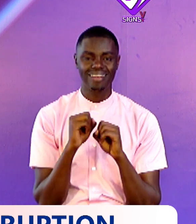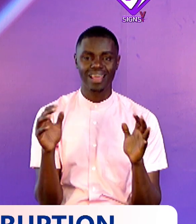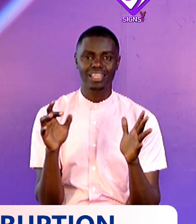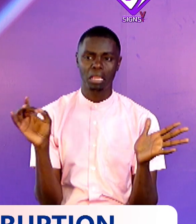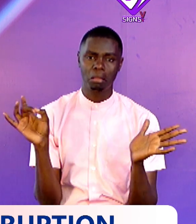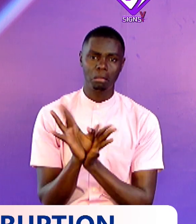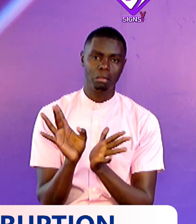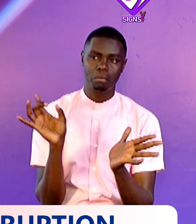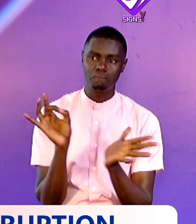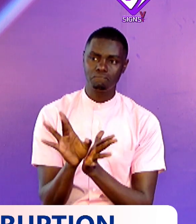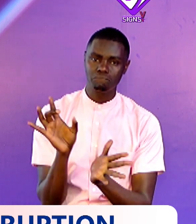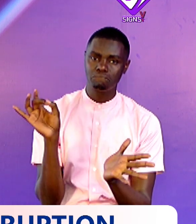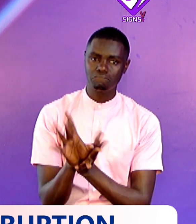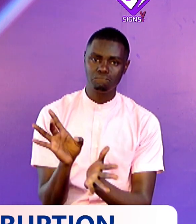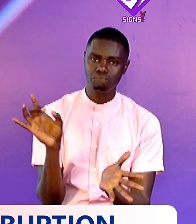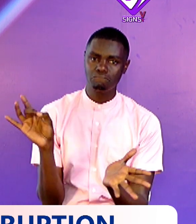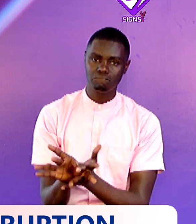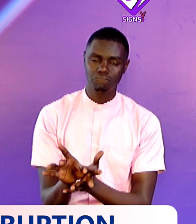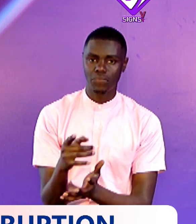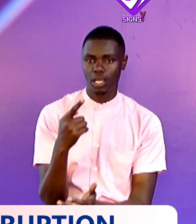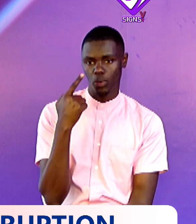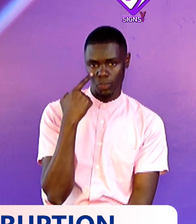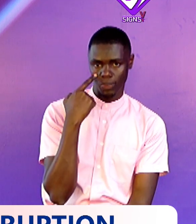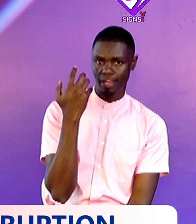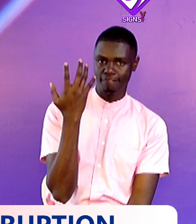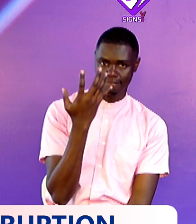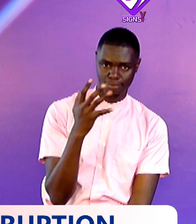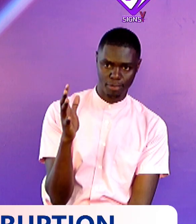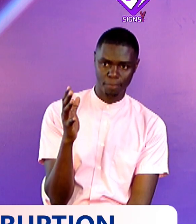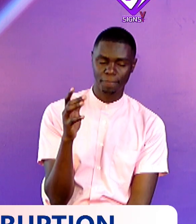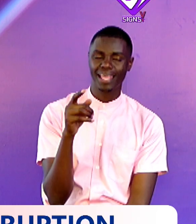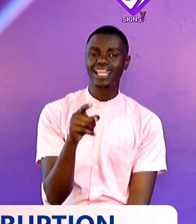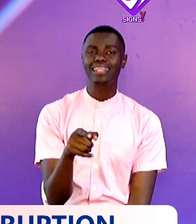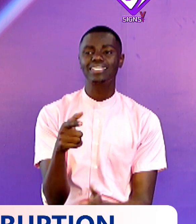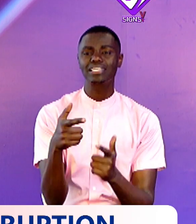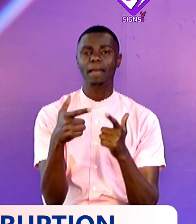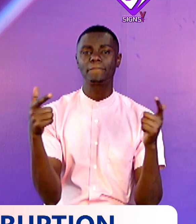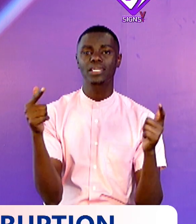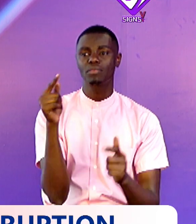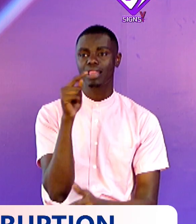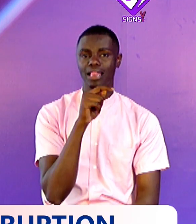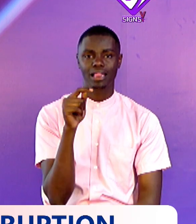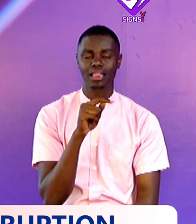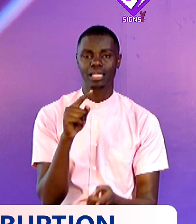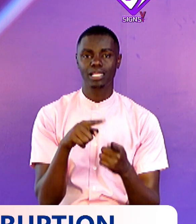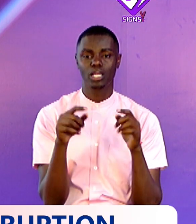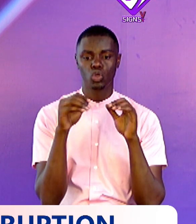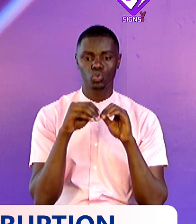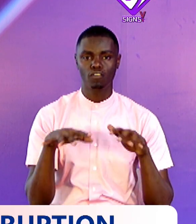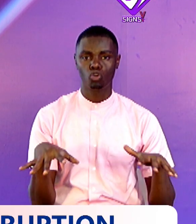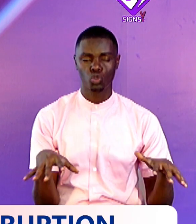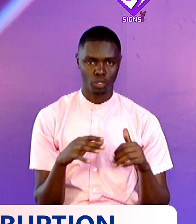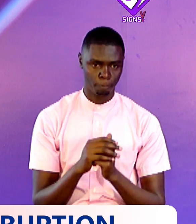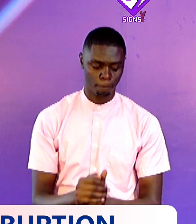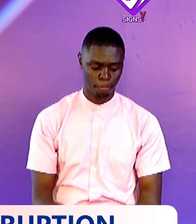Impeachments left, right, and center. Right. So this has been a very big threat to devolution. Right.